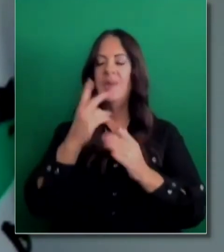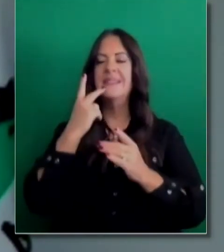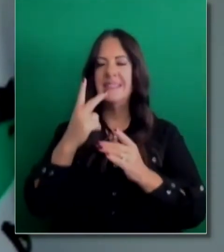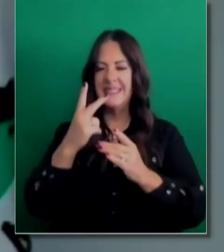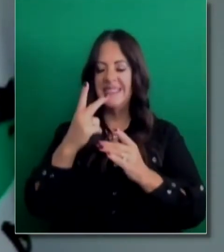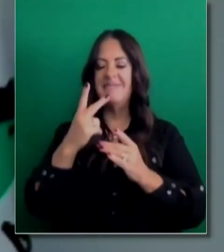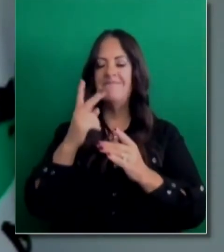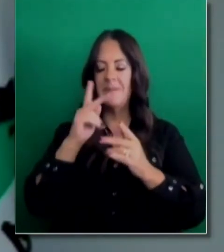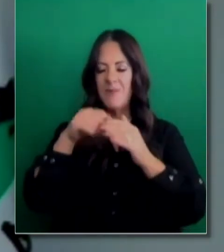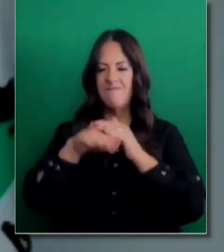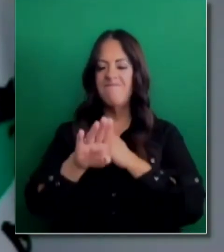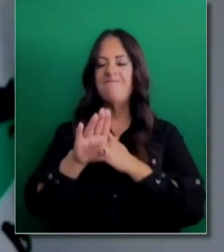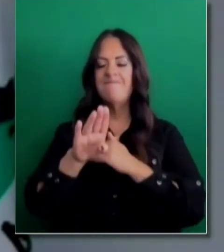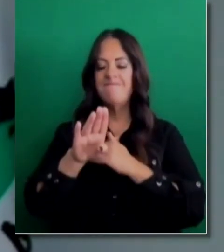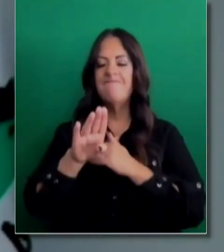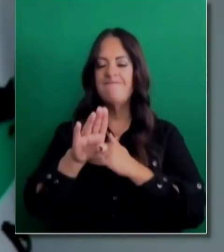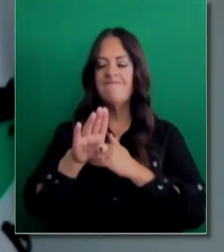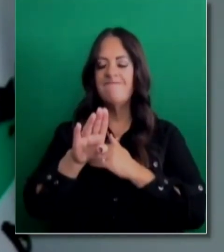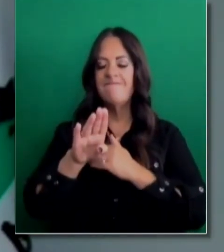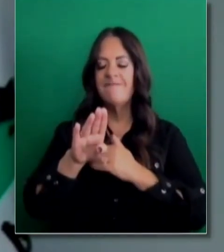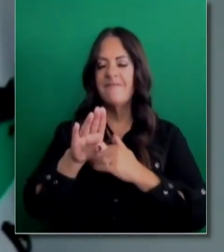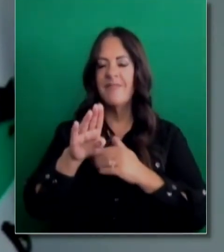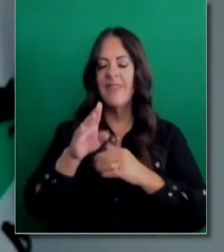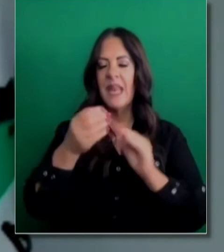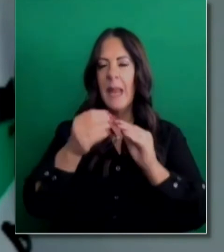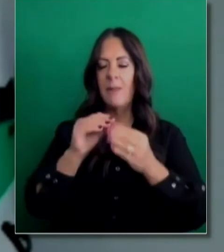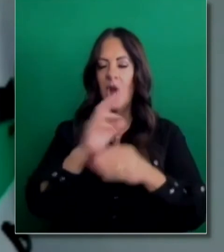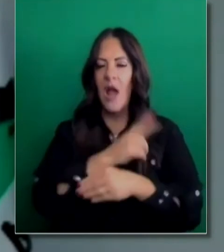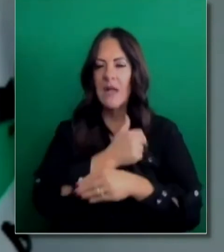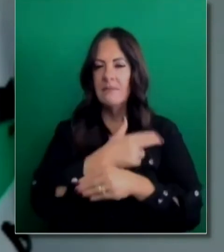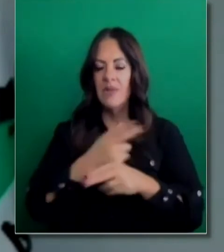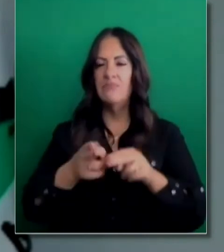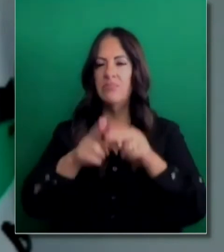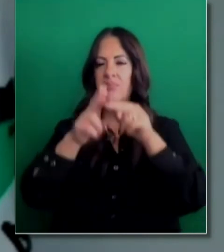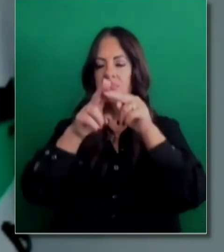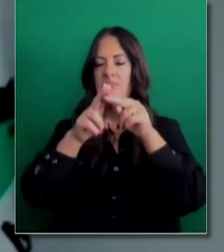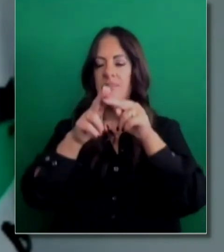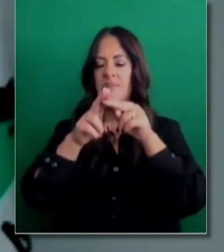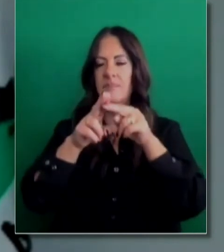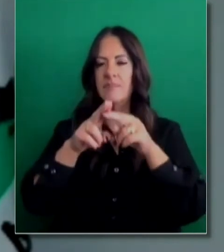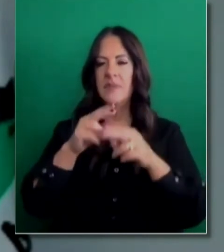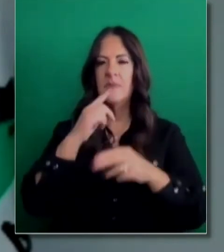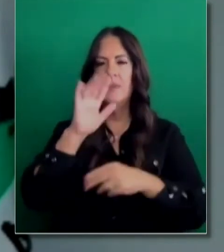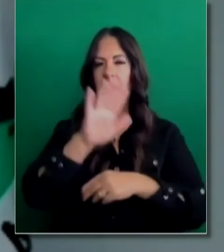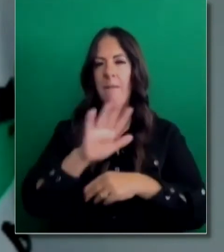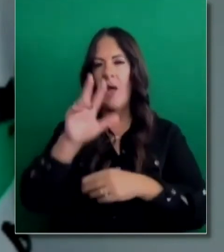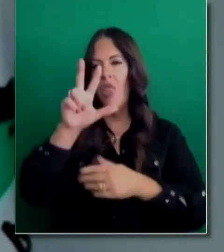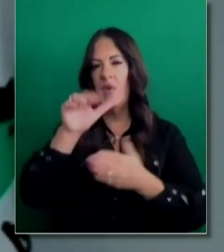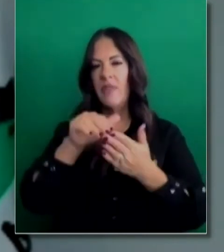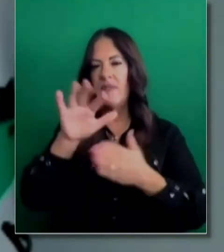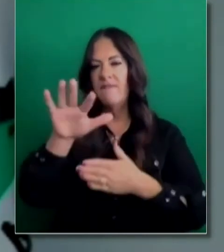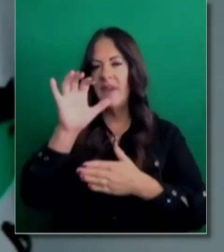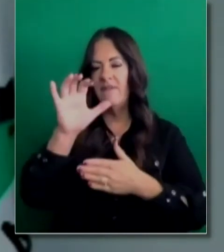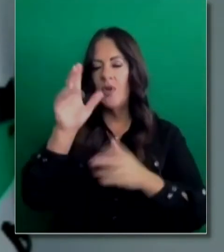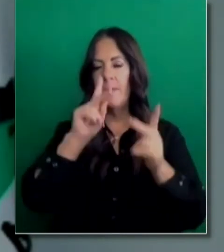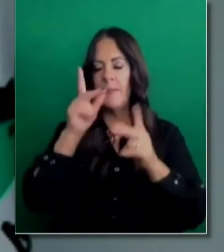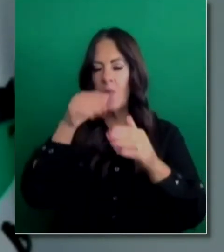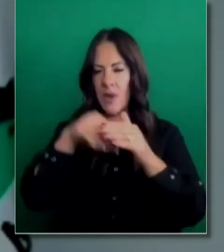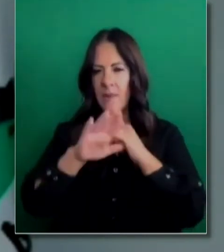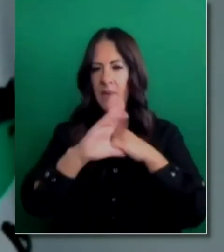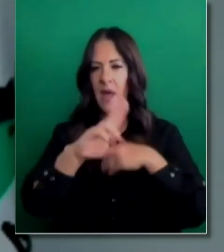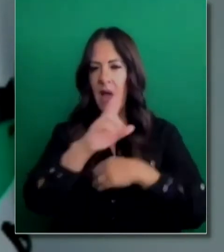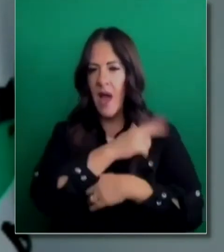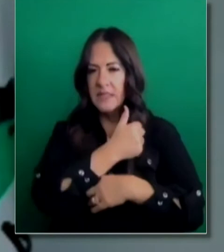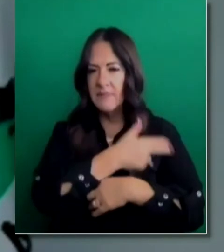high number of day-over-day net increase in hospital numbers of about 3,500 total admissions. Over the